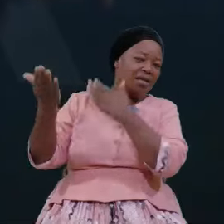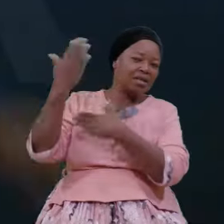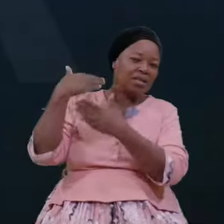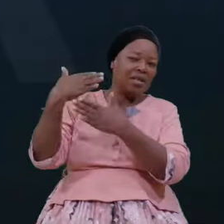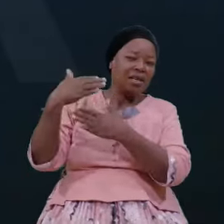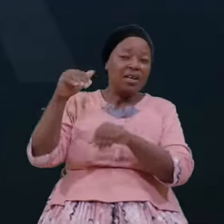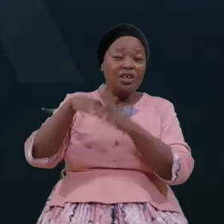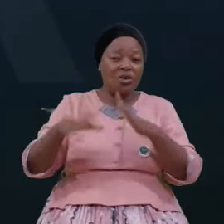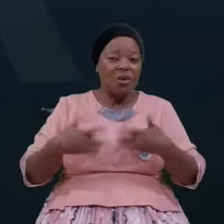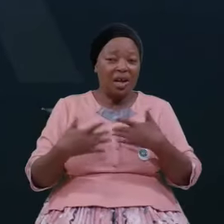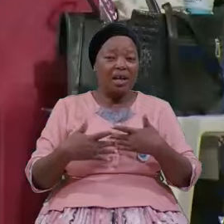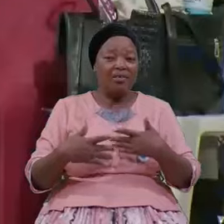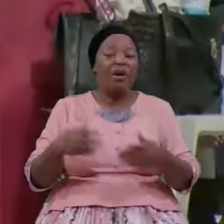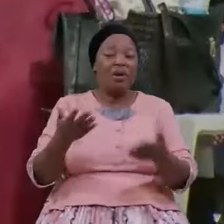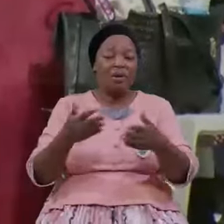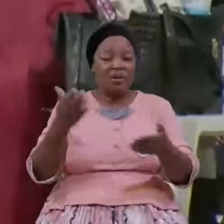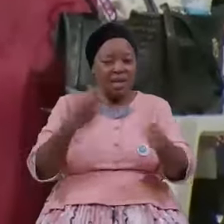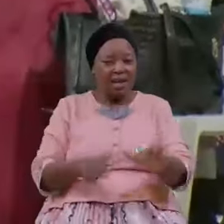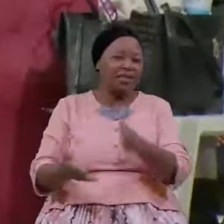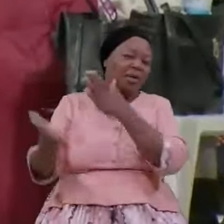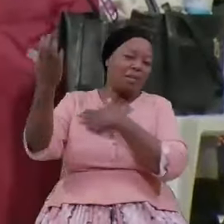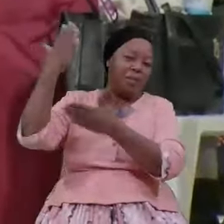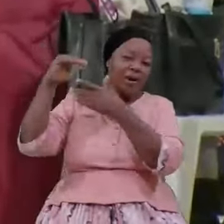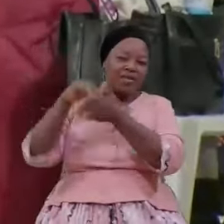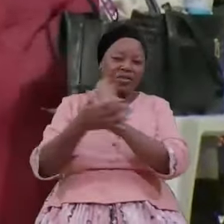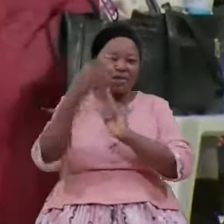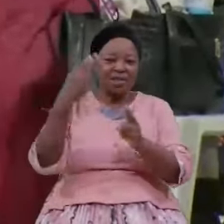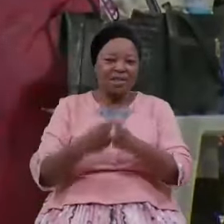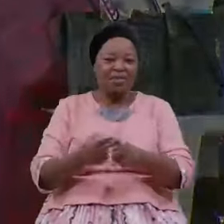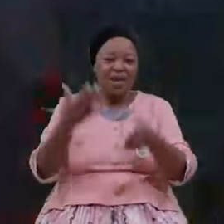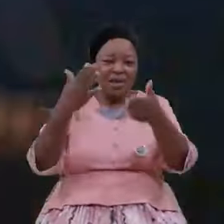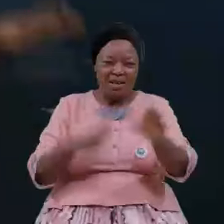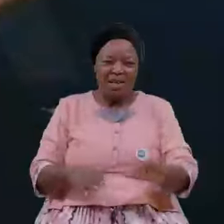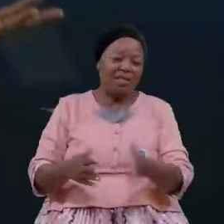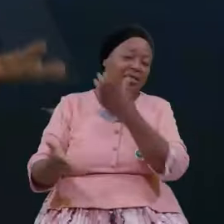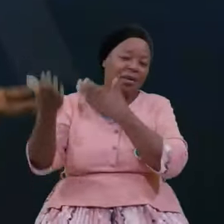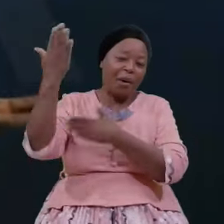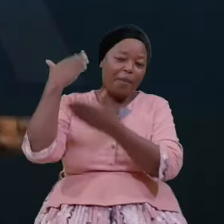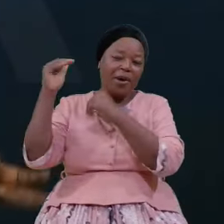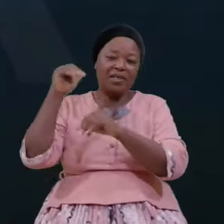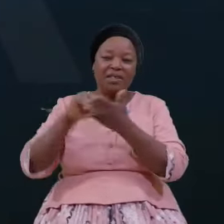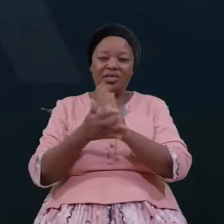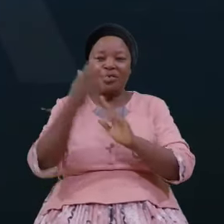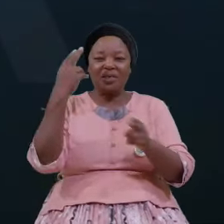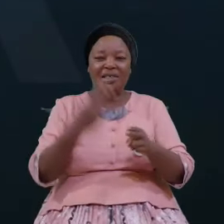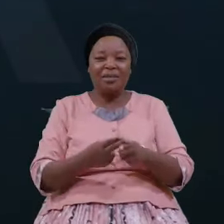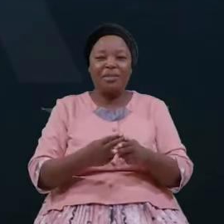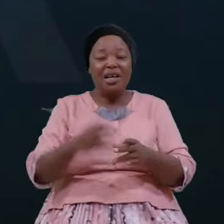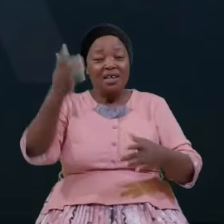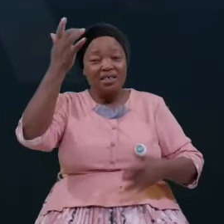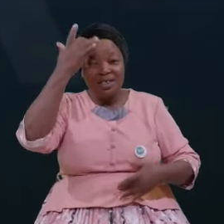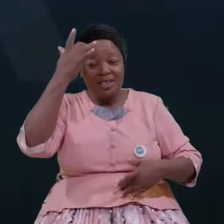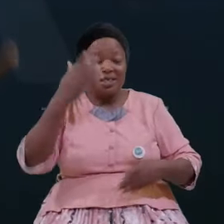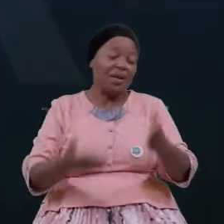death, past tense. Death, past tense. Disease, past